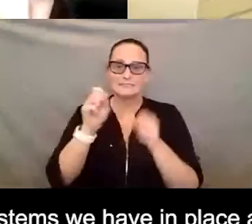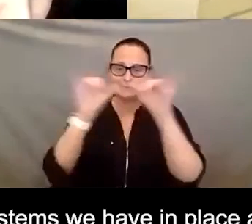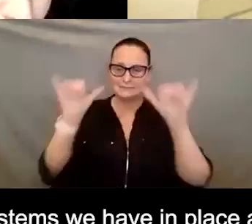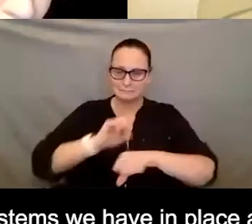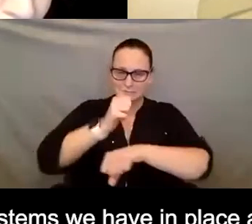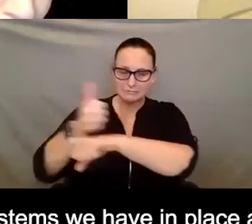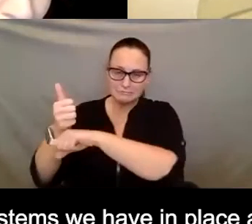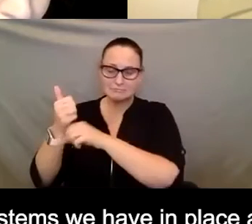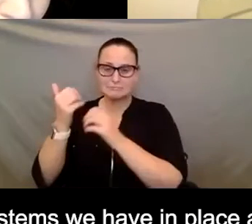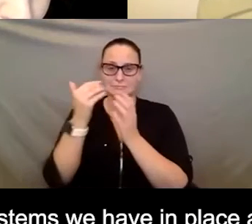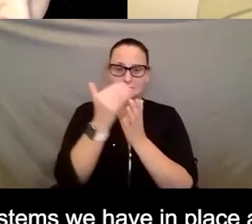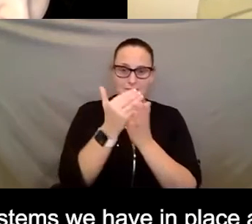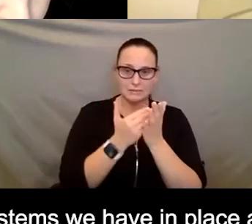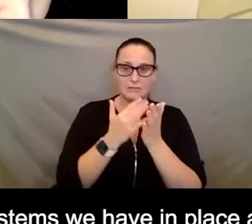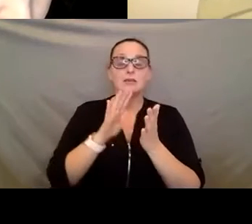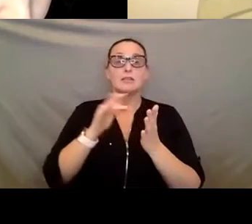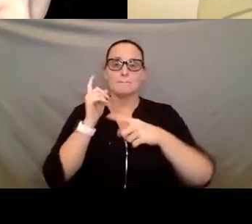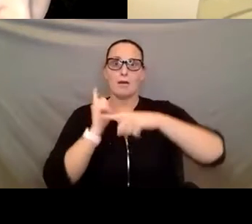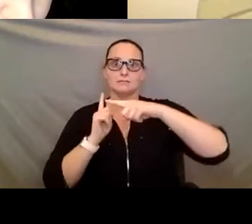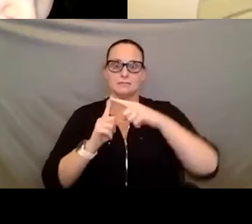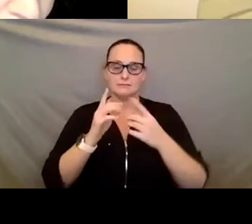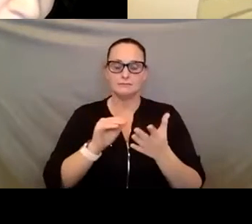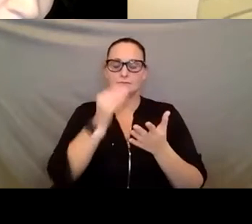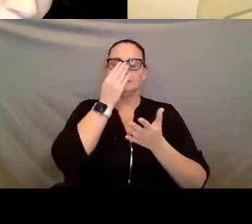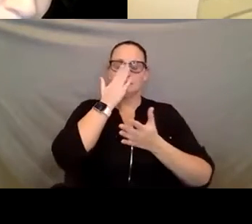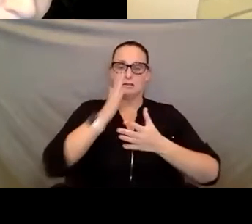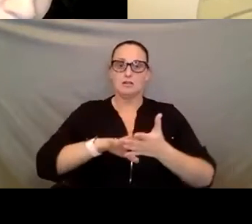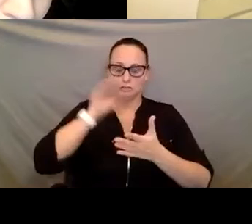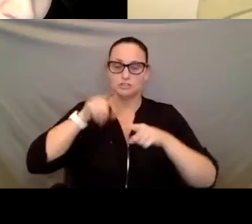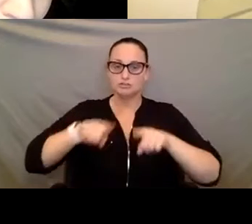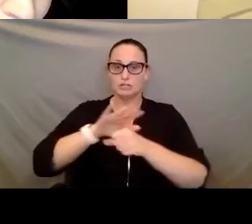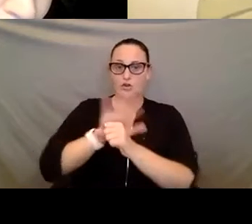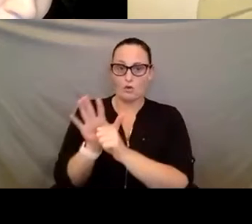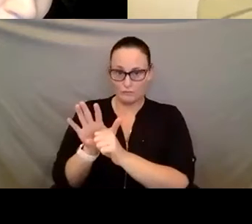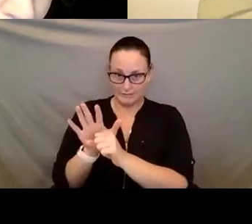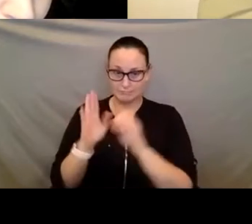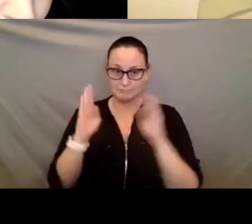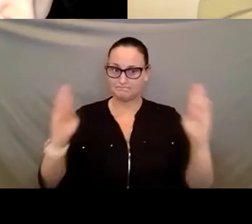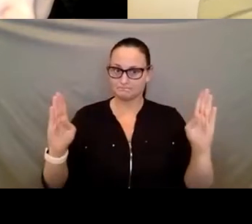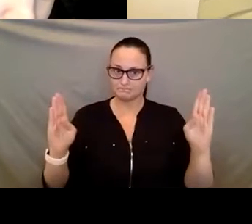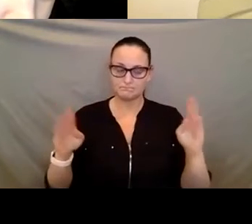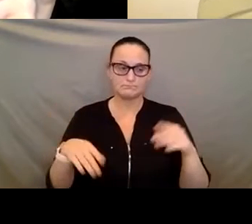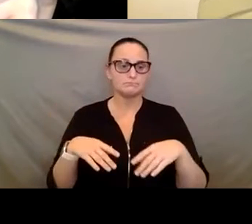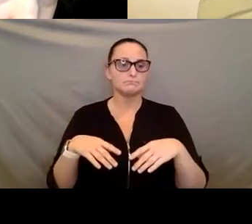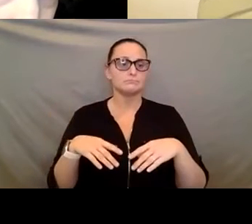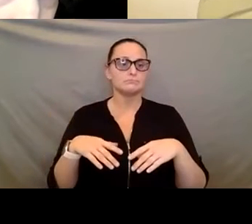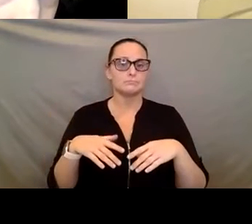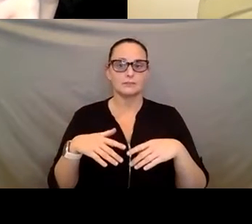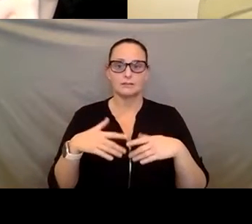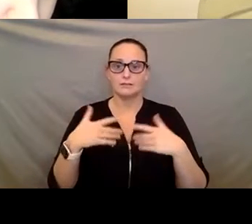and the positive lessons we've learned during the COVID period, whether it be the